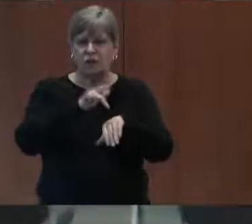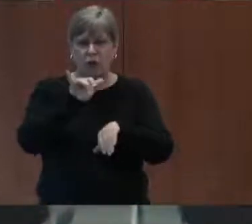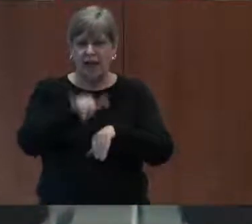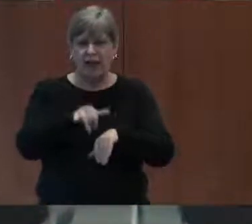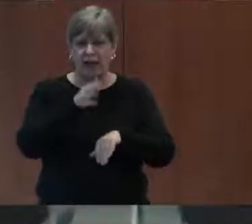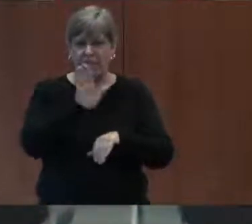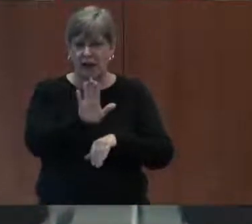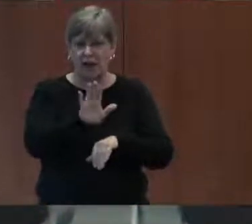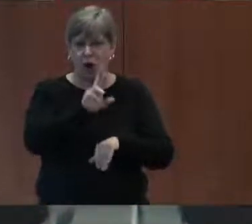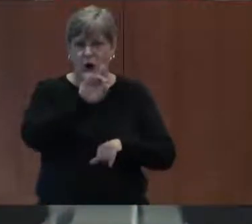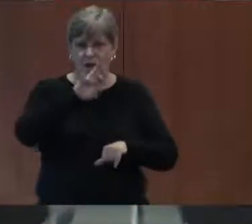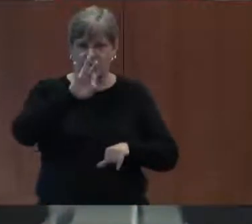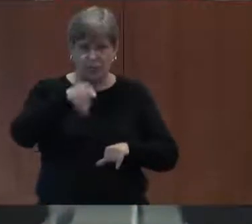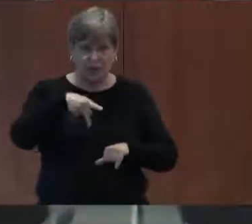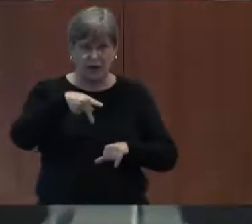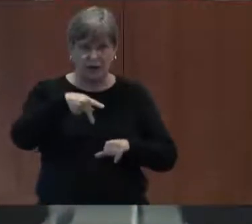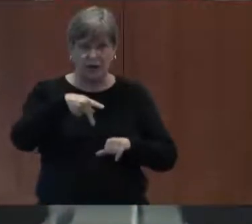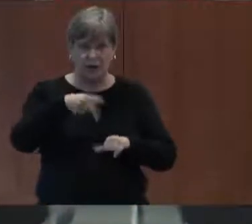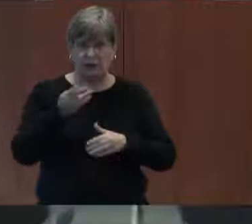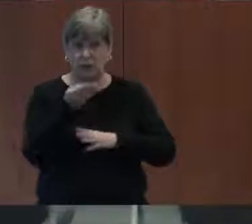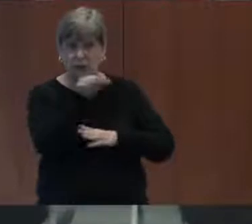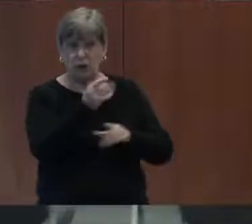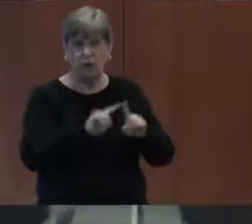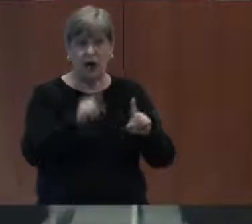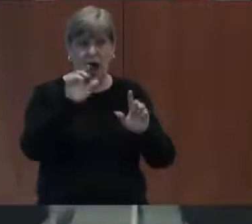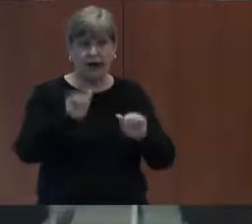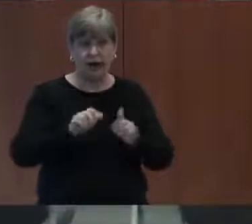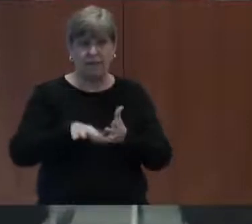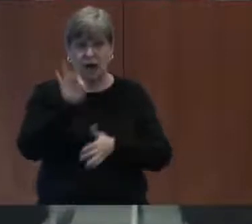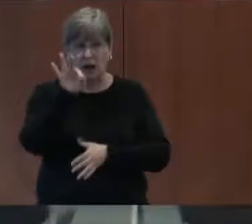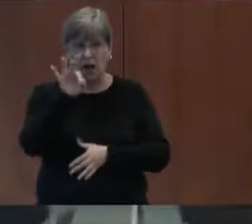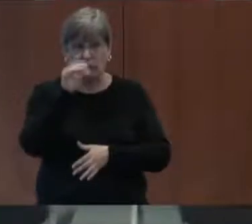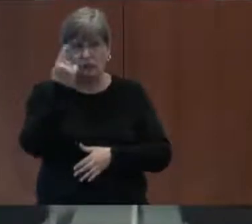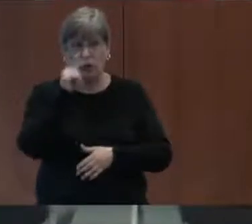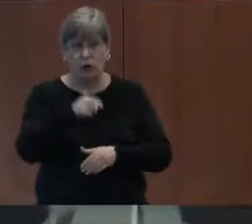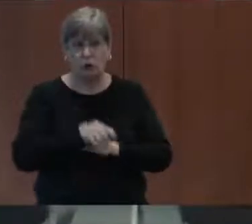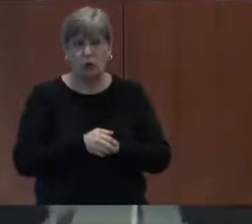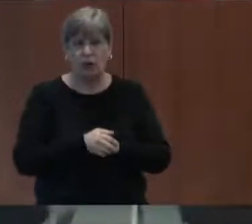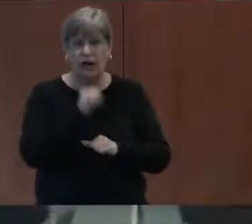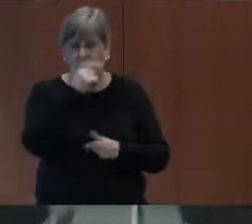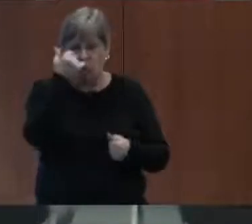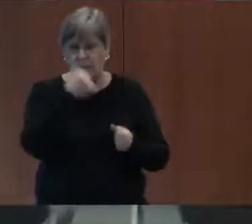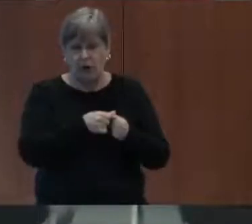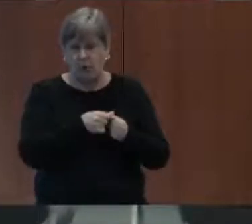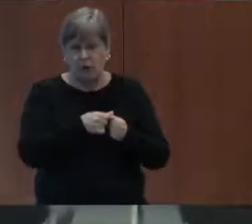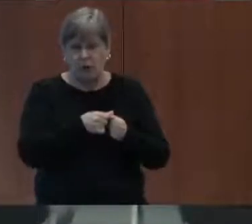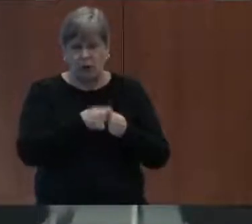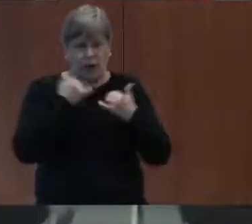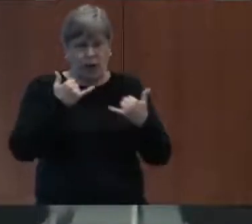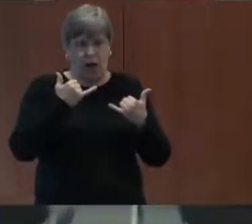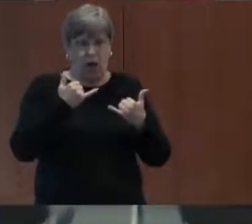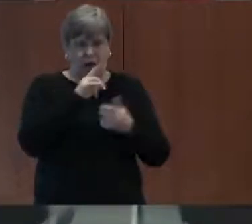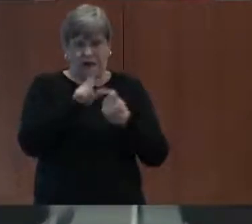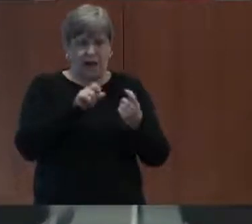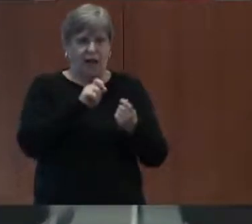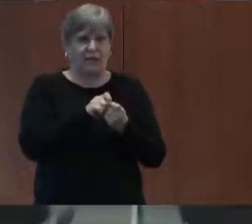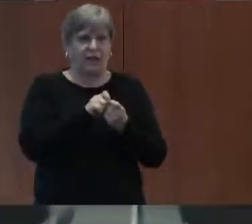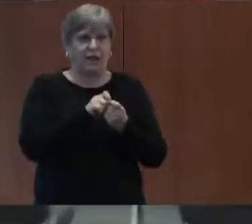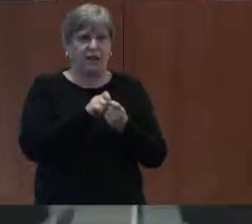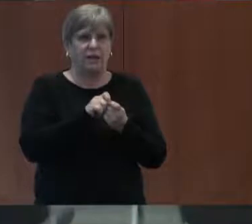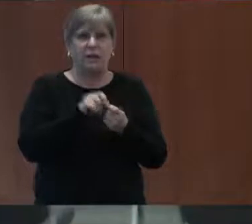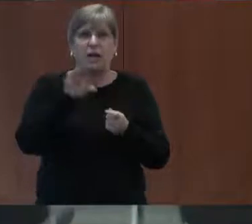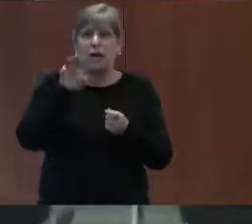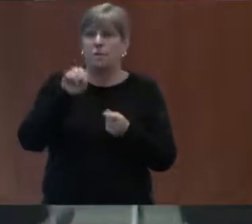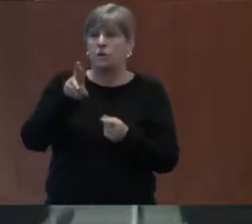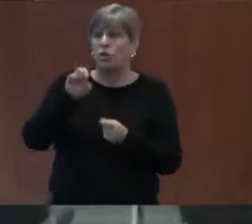their RFP submission, but I can get that for you. I don't remember exactly. Mr. Evans,